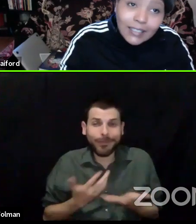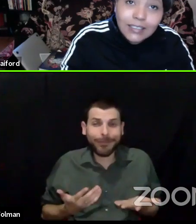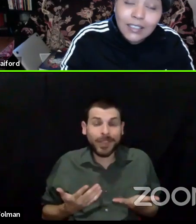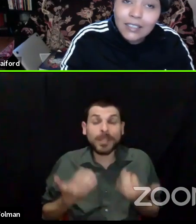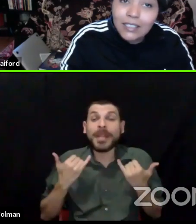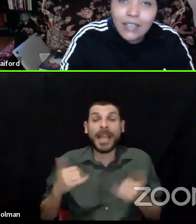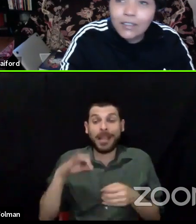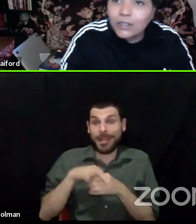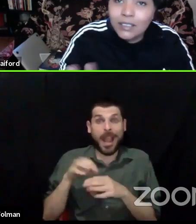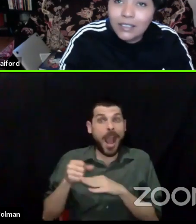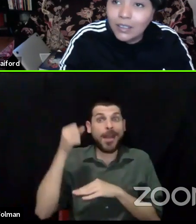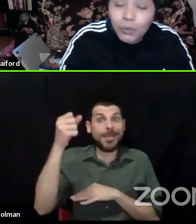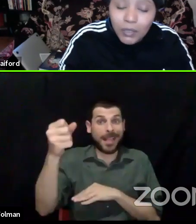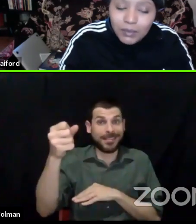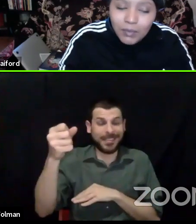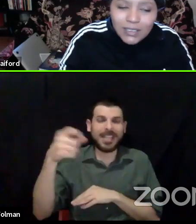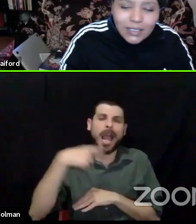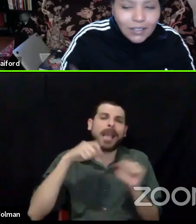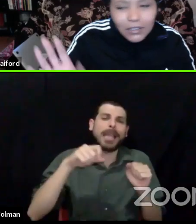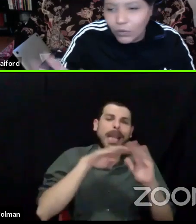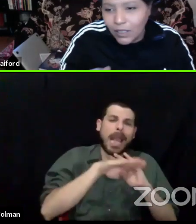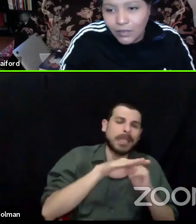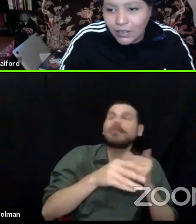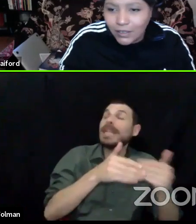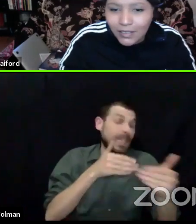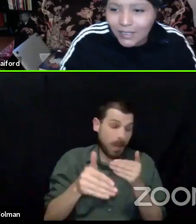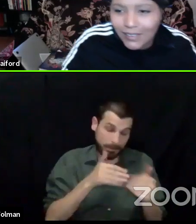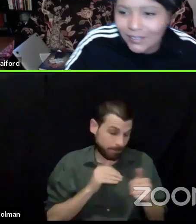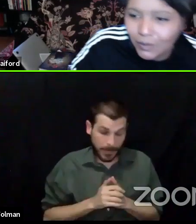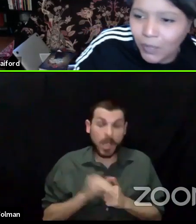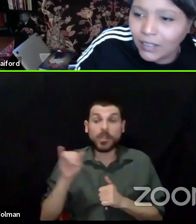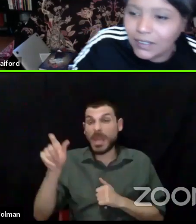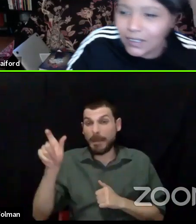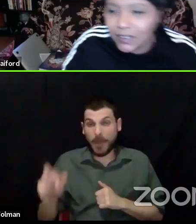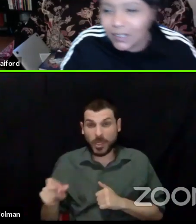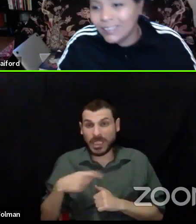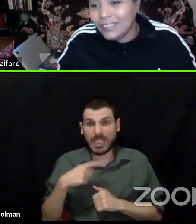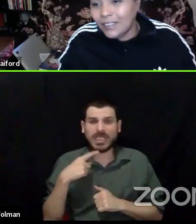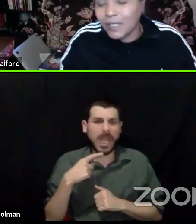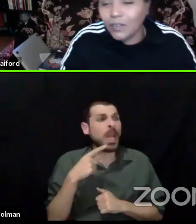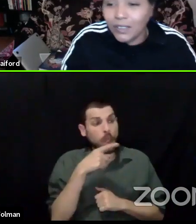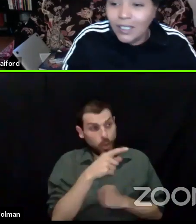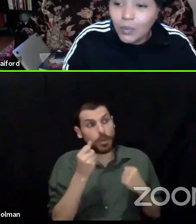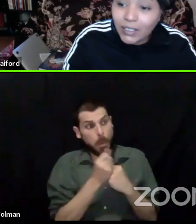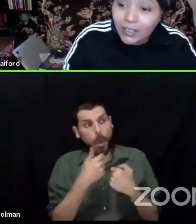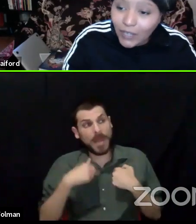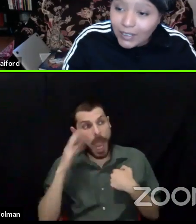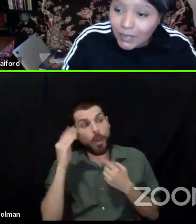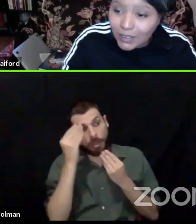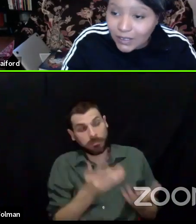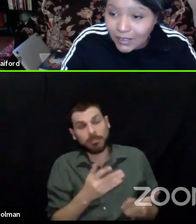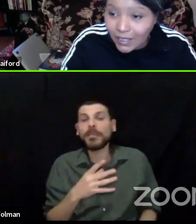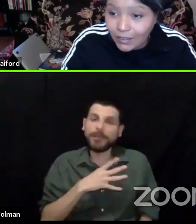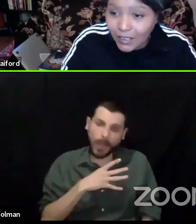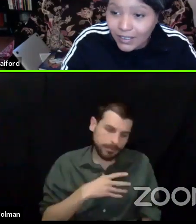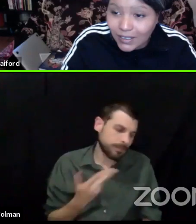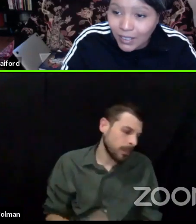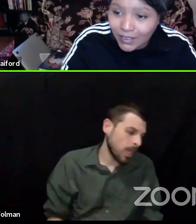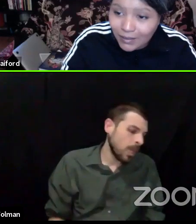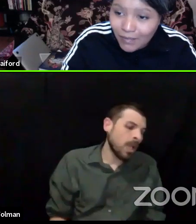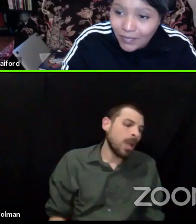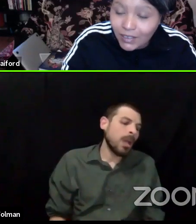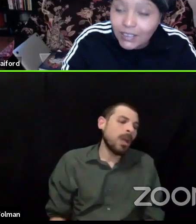guy gets elected. I don't do anything to promote him. I'm just like, okay, whatever. The dude is, you know, politician, you know, whatever. But he invites me to his